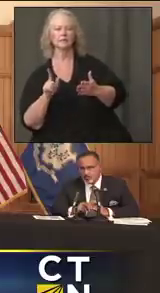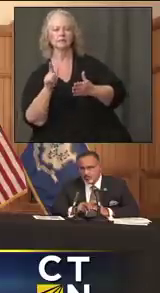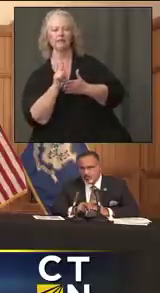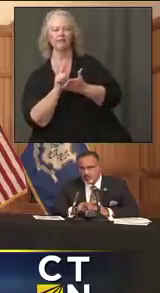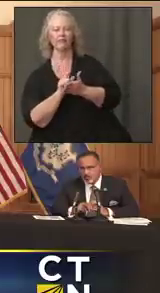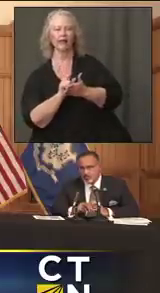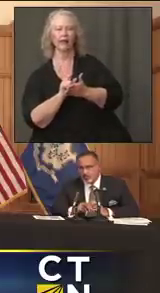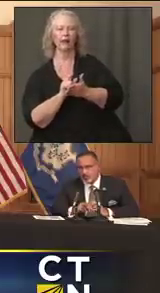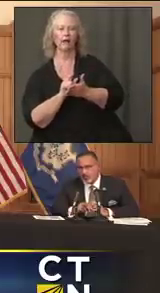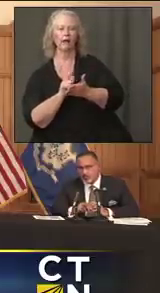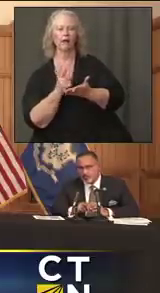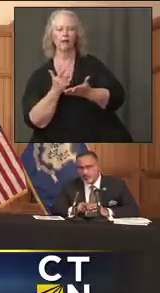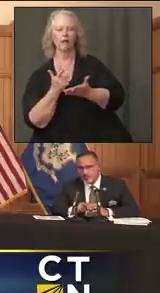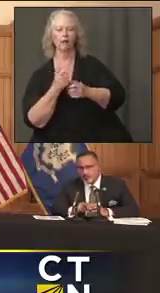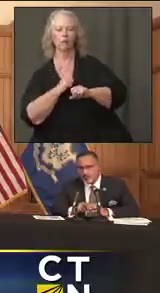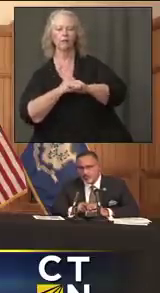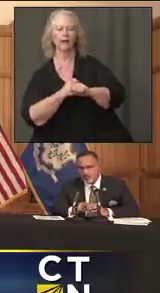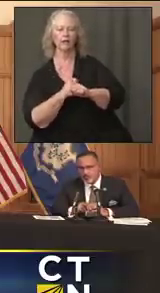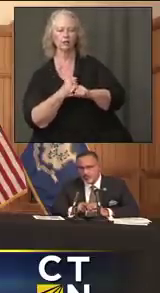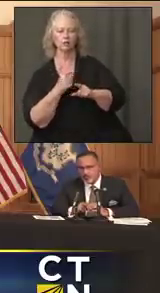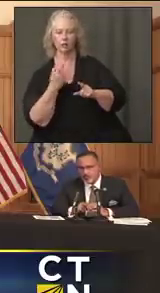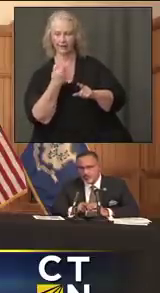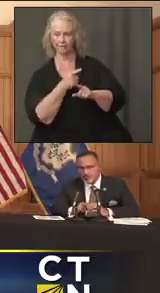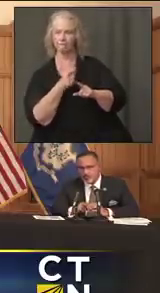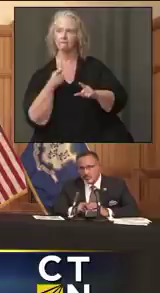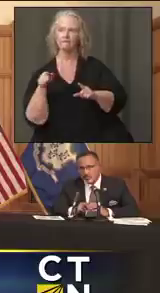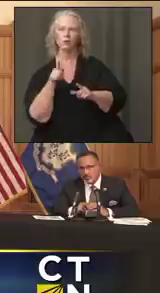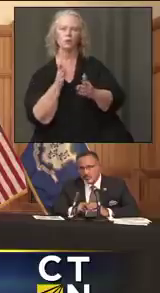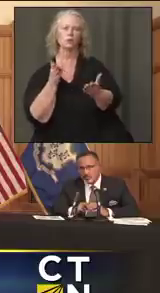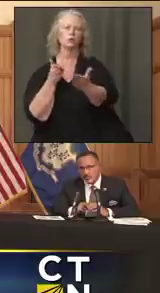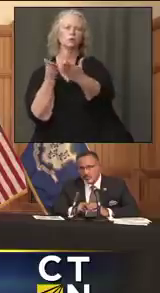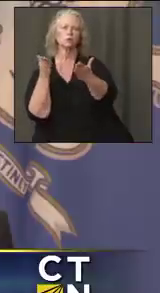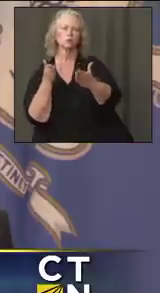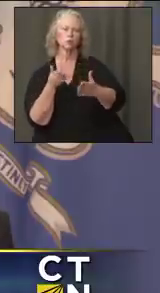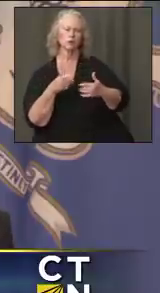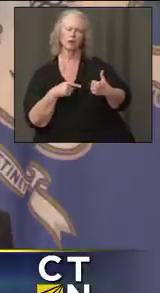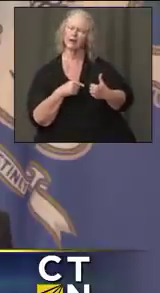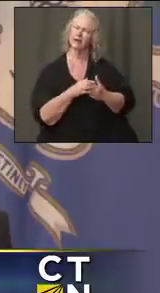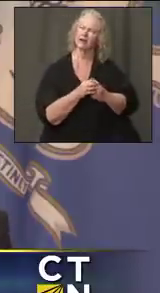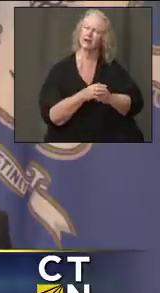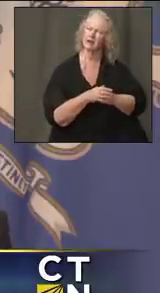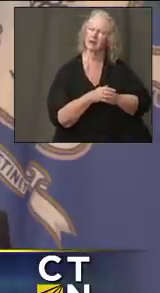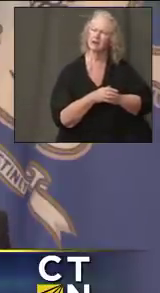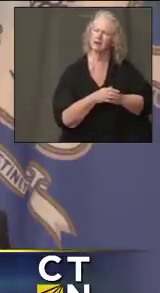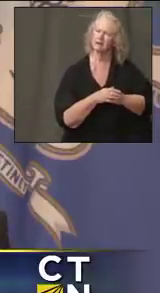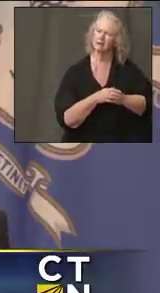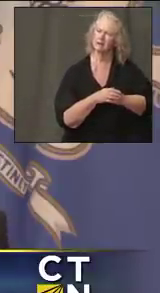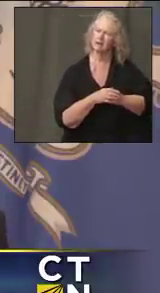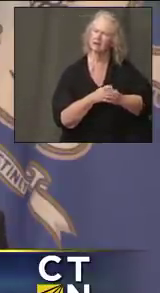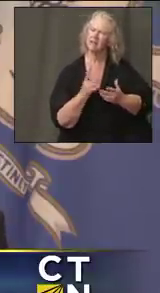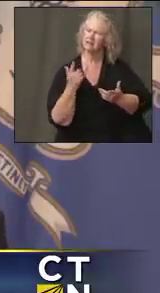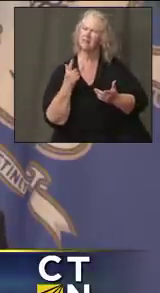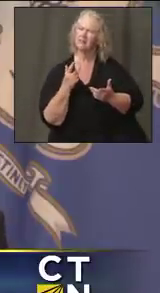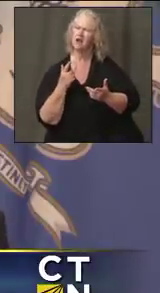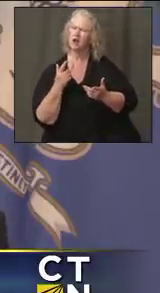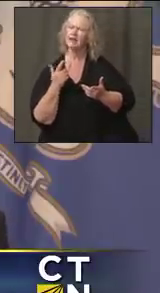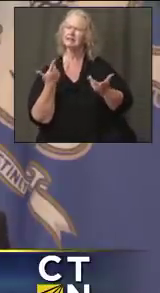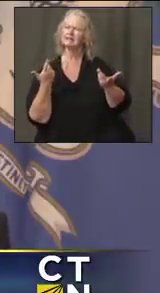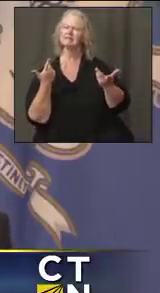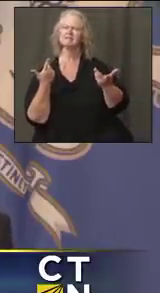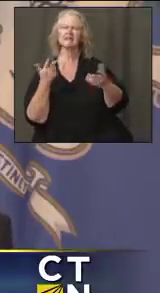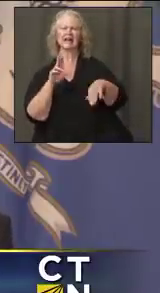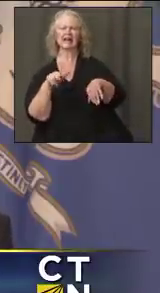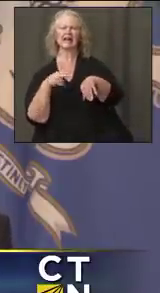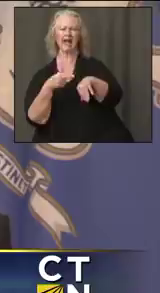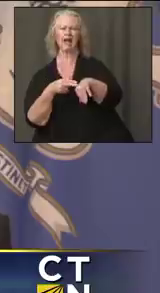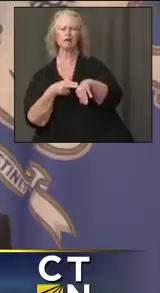districts in that case? Say they're sued? I think they have some natural public legal protections right there.